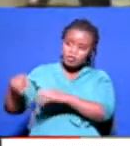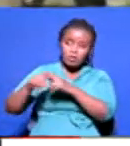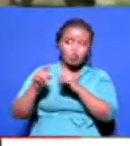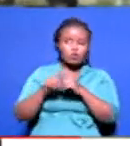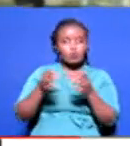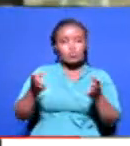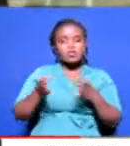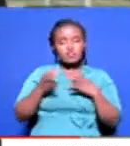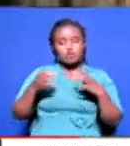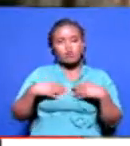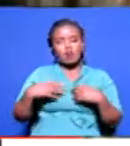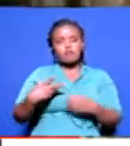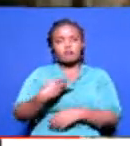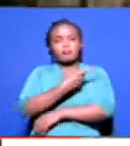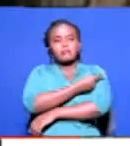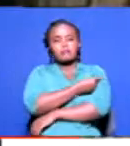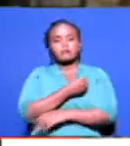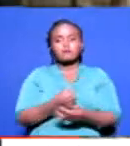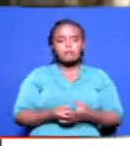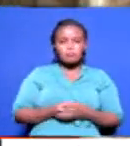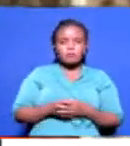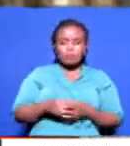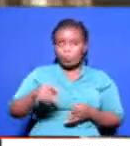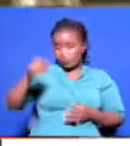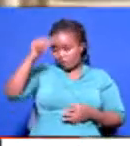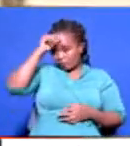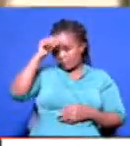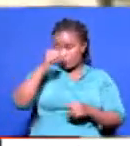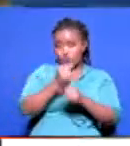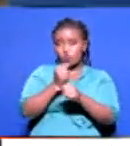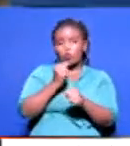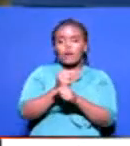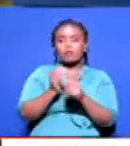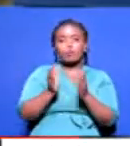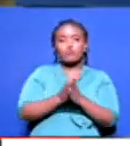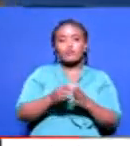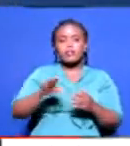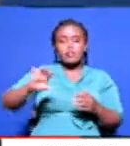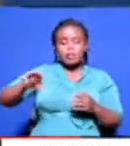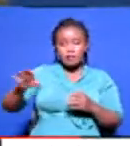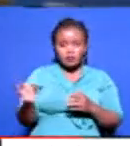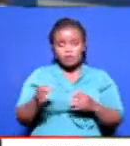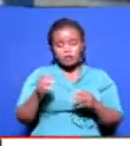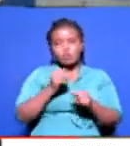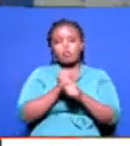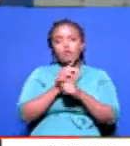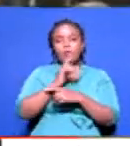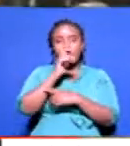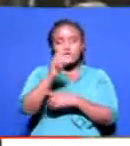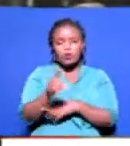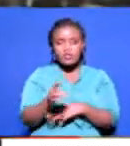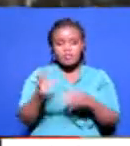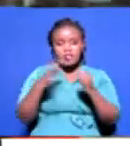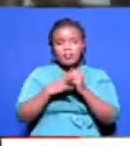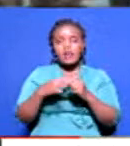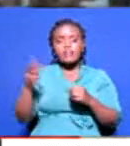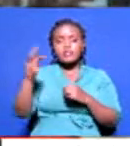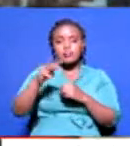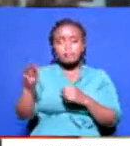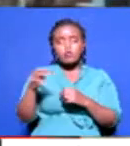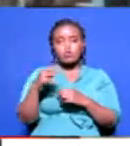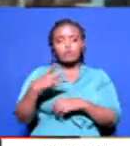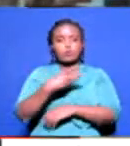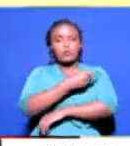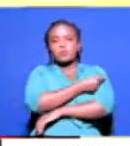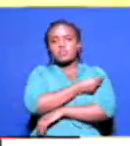address this, the government will collaborate with counties to enhance awareness on the need for vaccines to ensure the 8 million doses available do not go